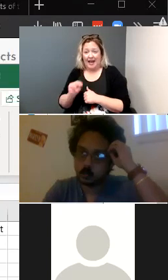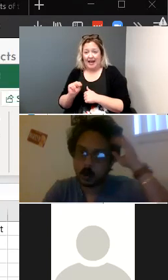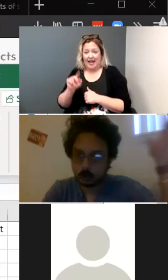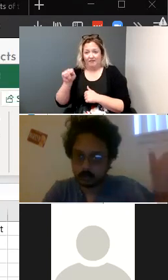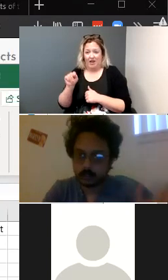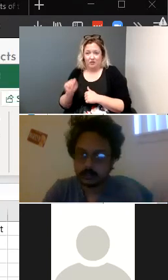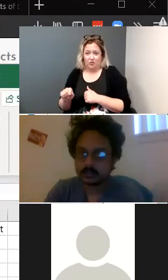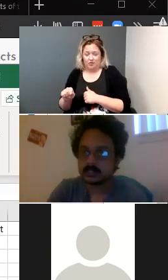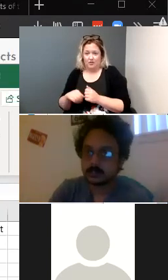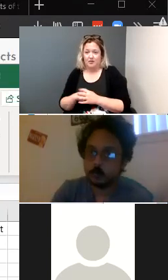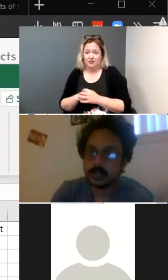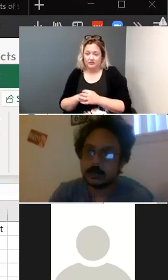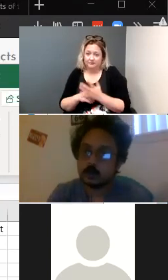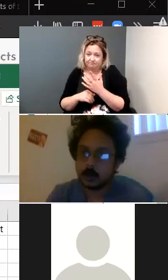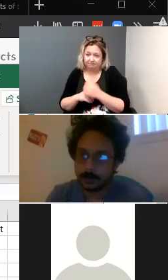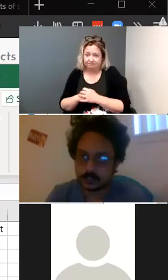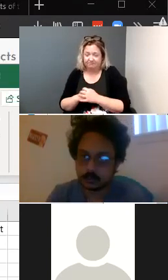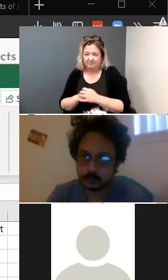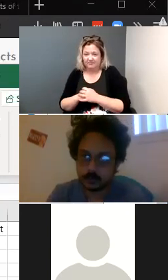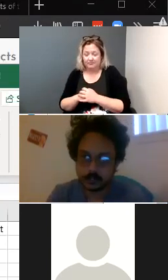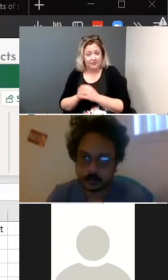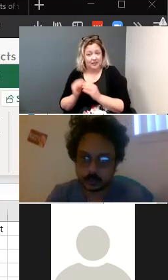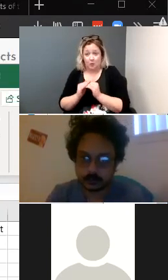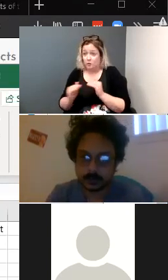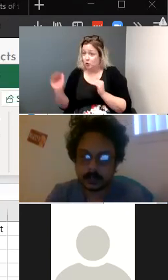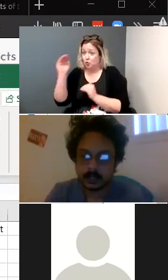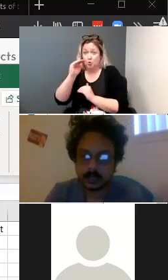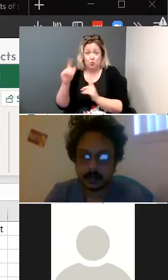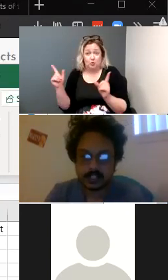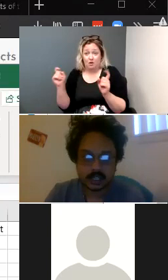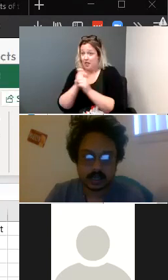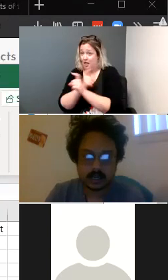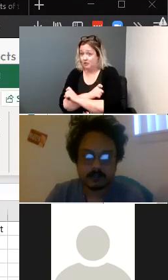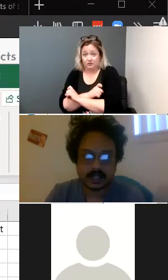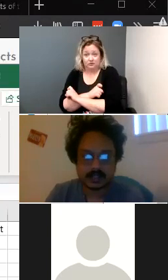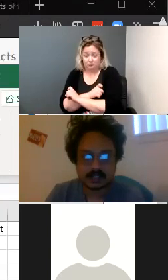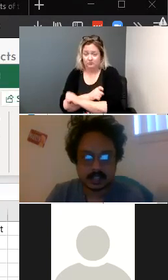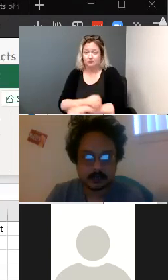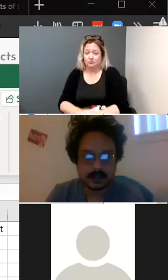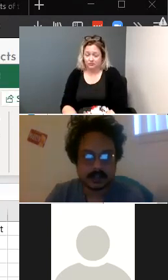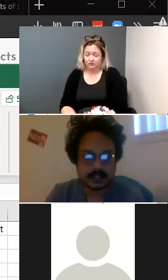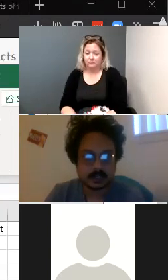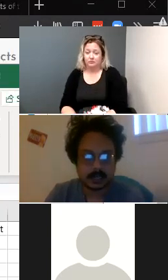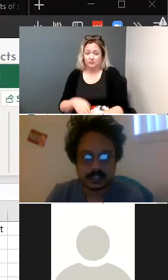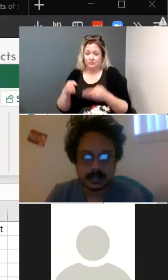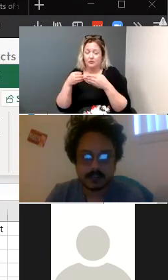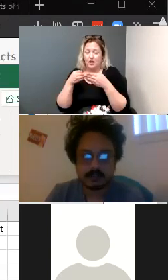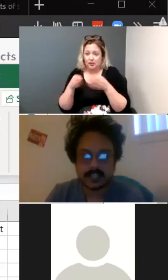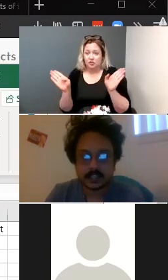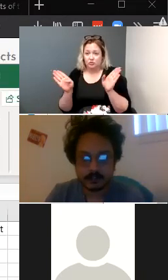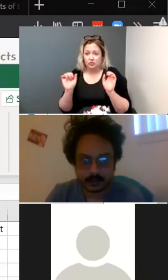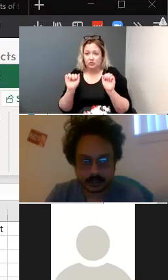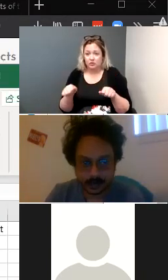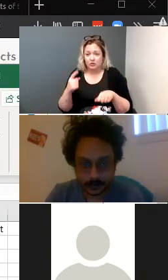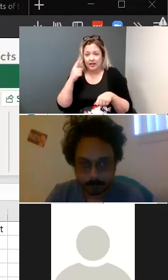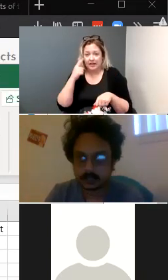just way too complex for us to solve. In general, we can think of it as, let's say that we have a